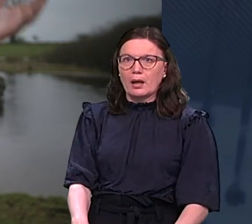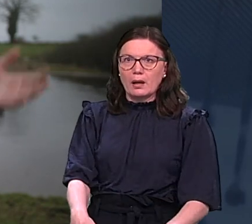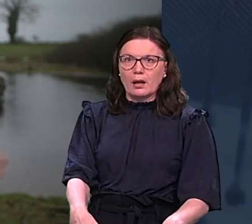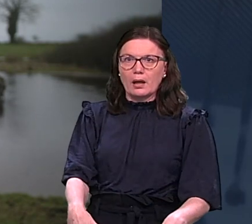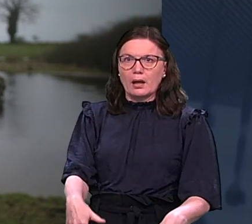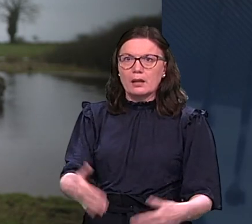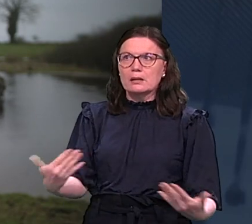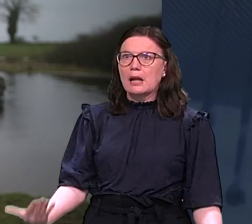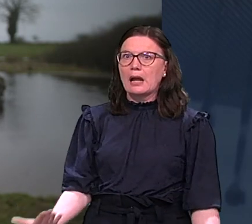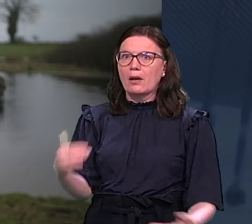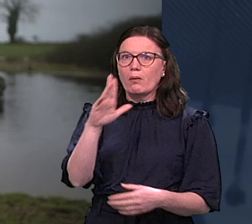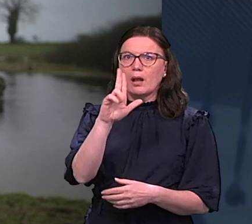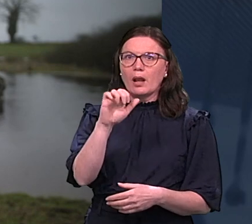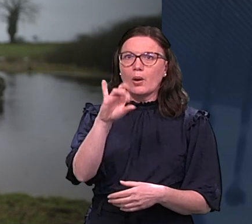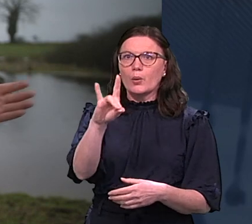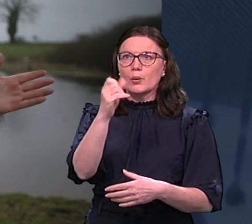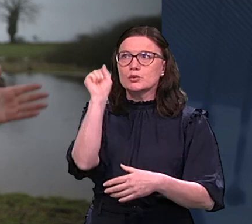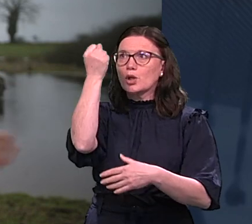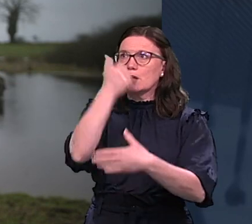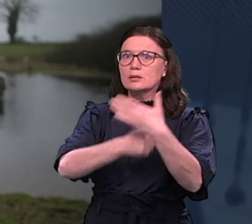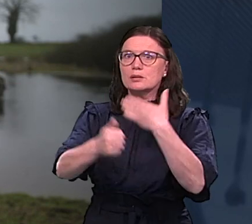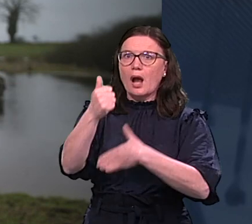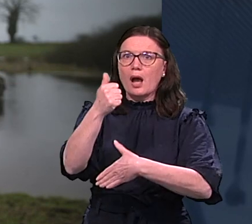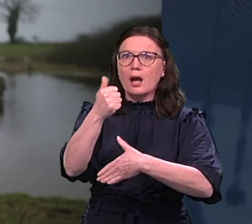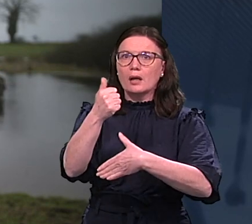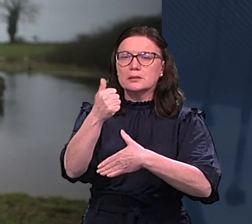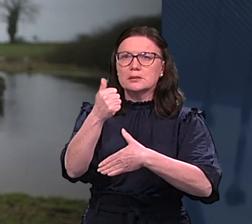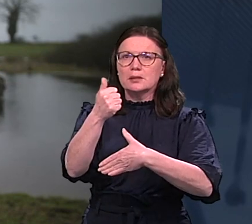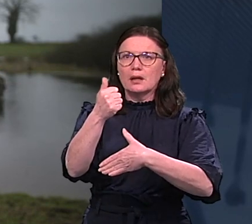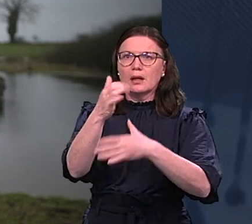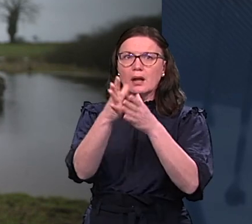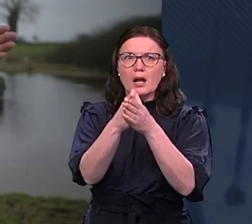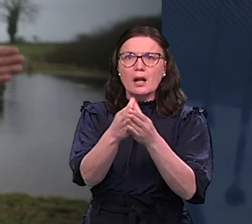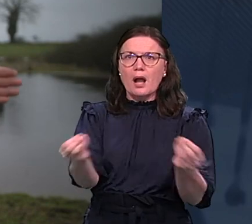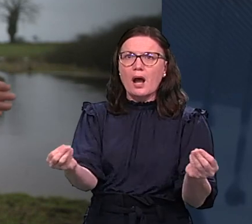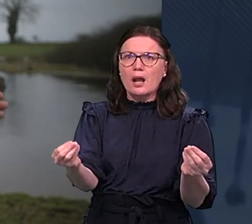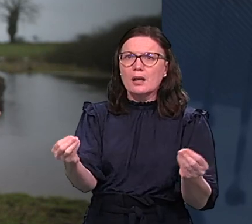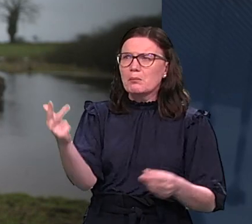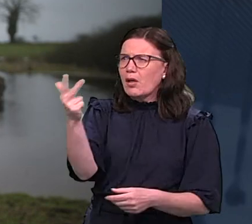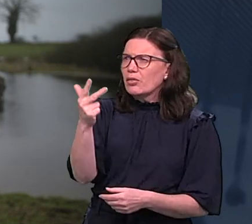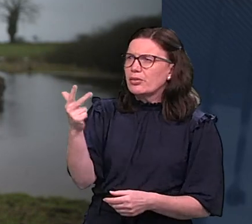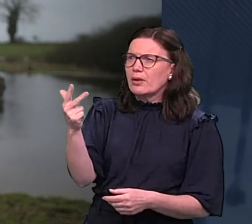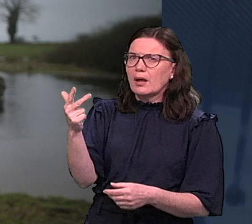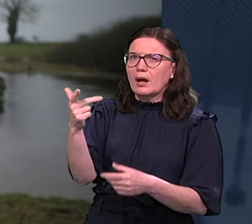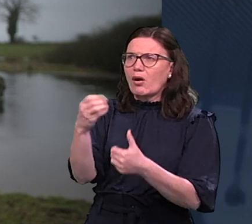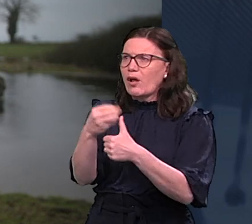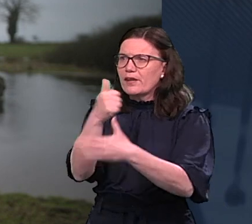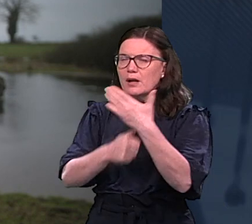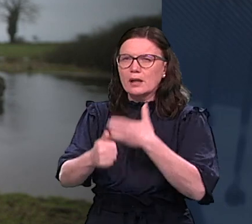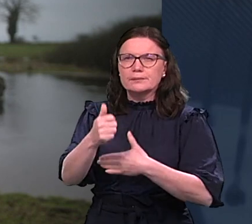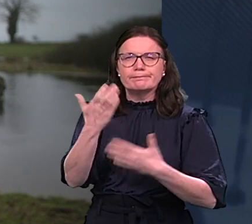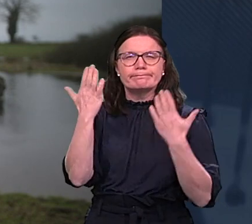their sun god, was taken from them by three of their own. It should never have happened because they were good guys too.